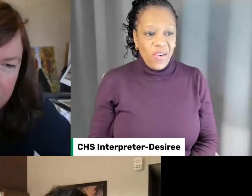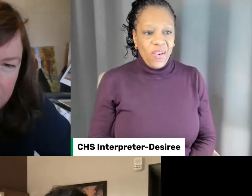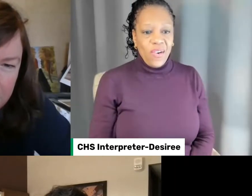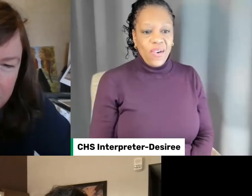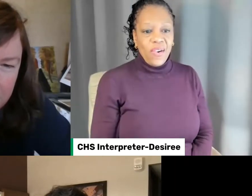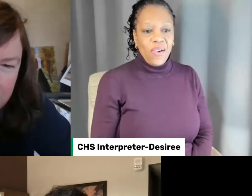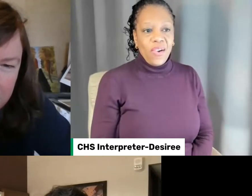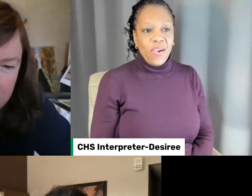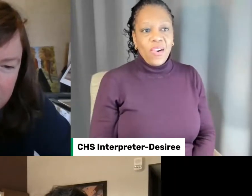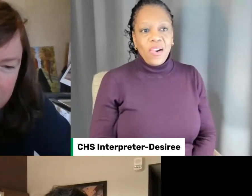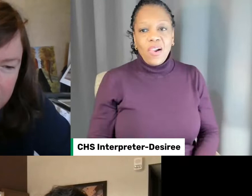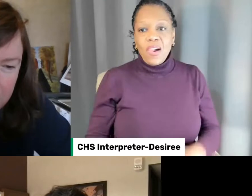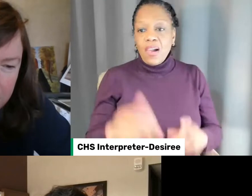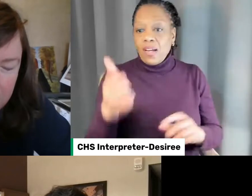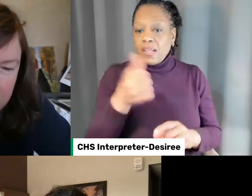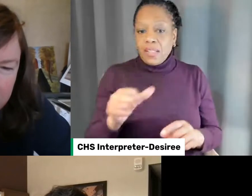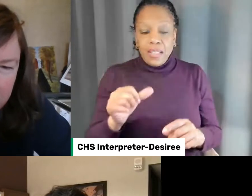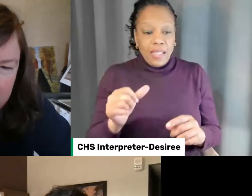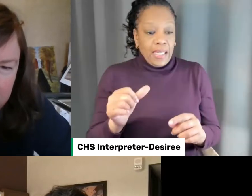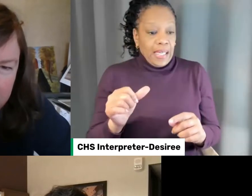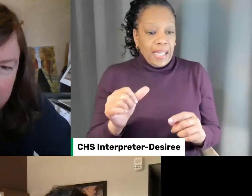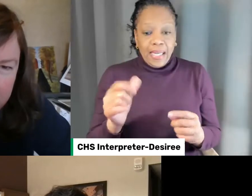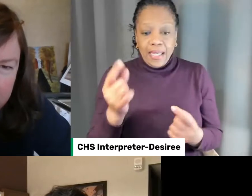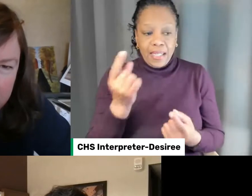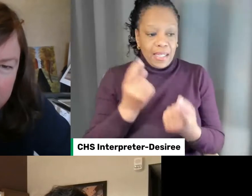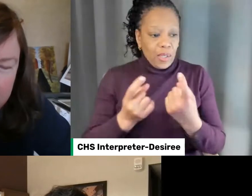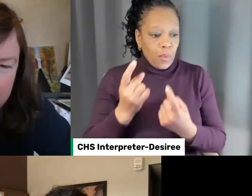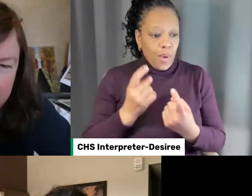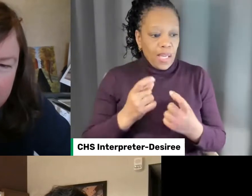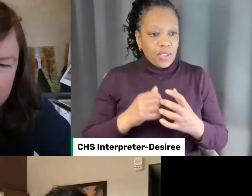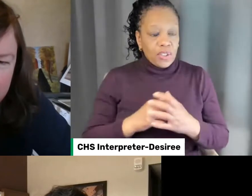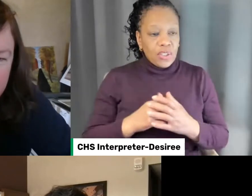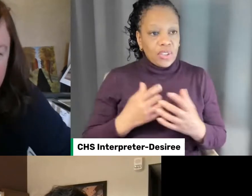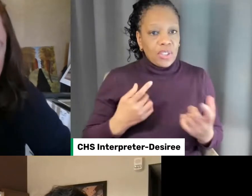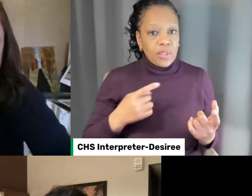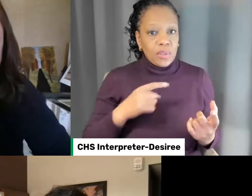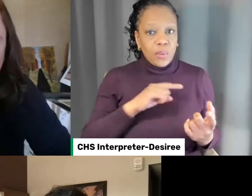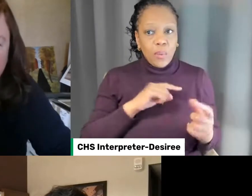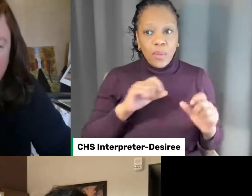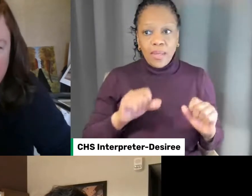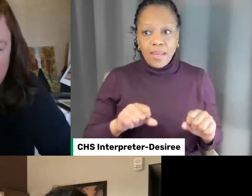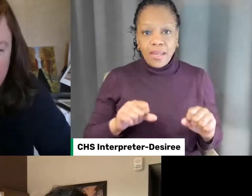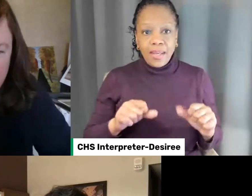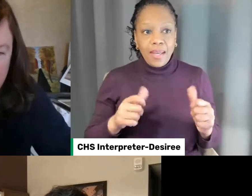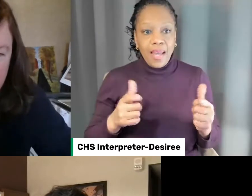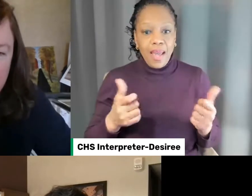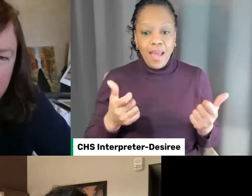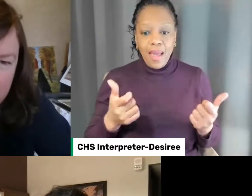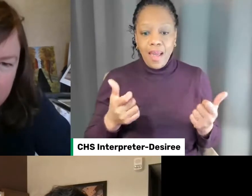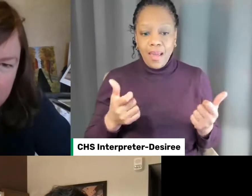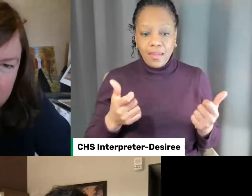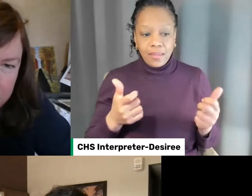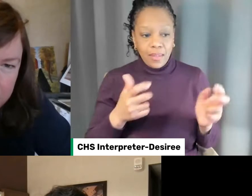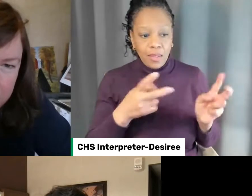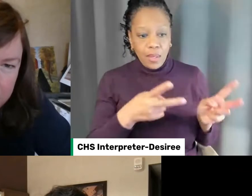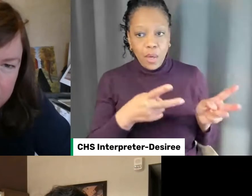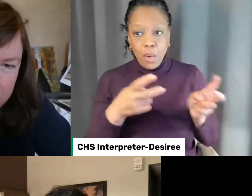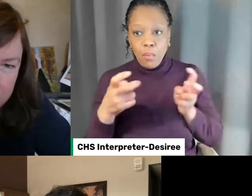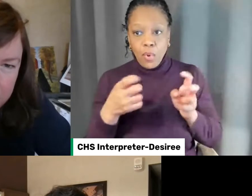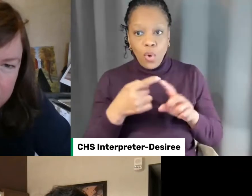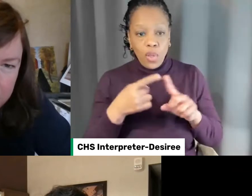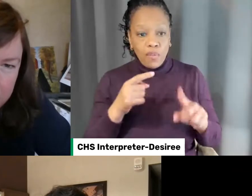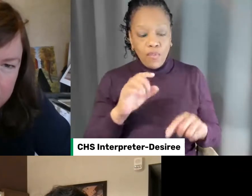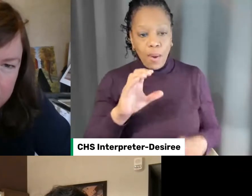Great. Well, if folks have any questions, we can pull those from the chat if folks want to add any that they